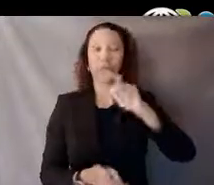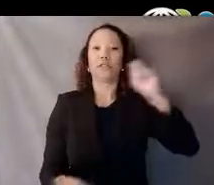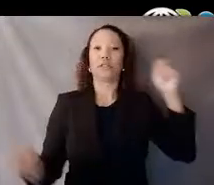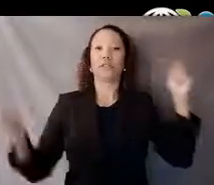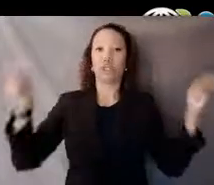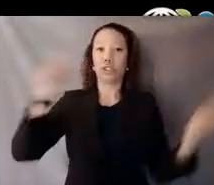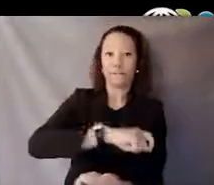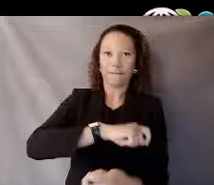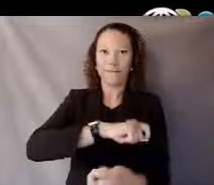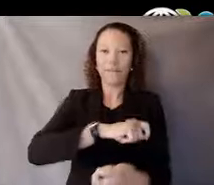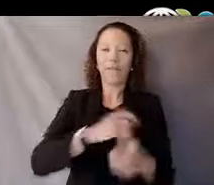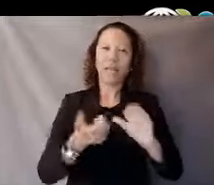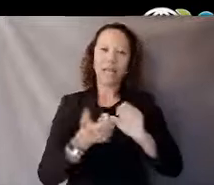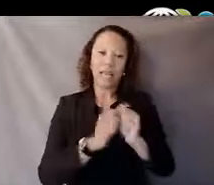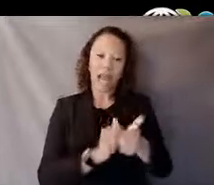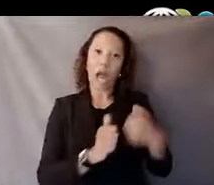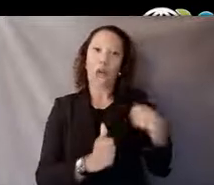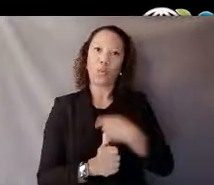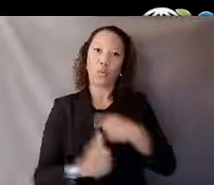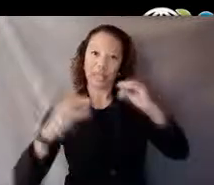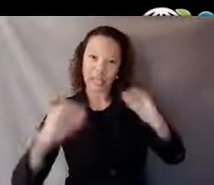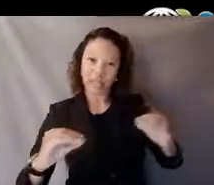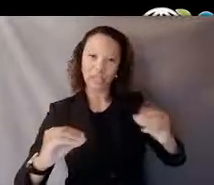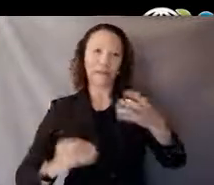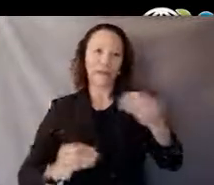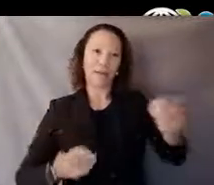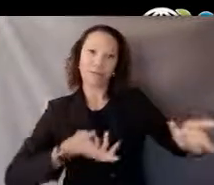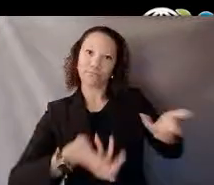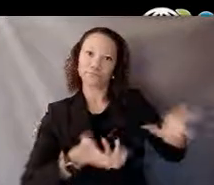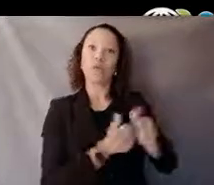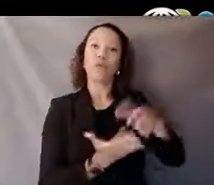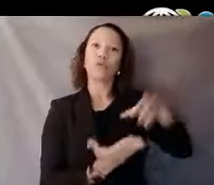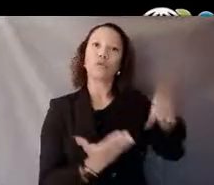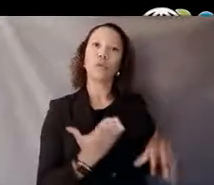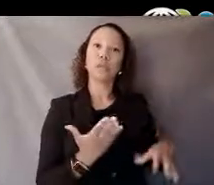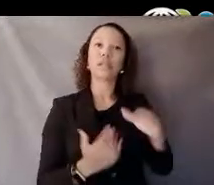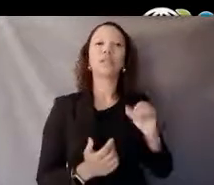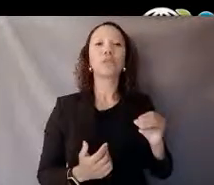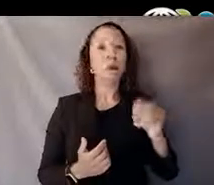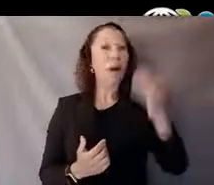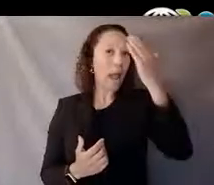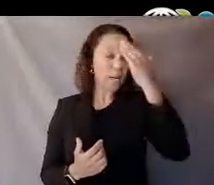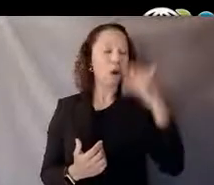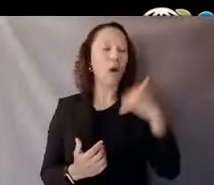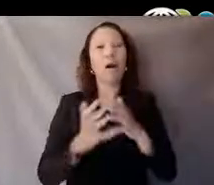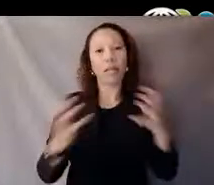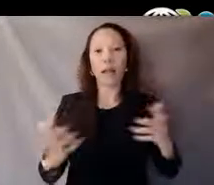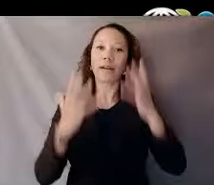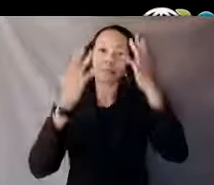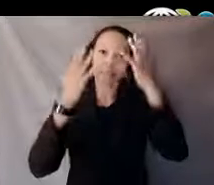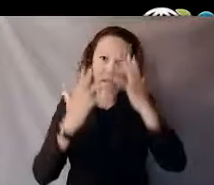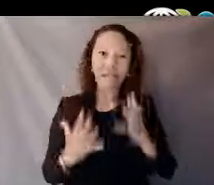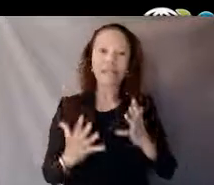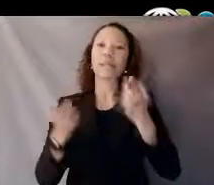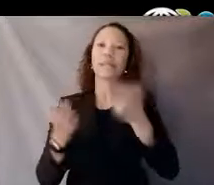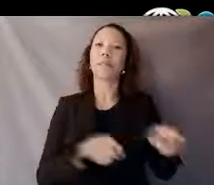in how it's conducted. So I know that there's a lot of sadness going on out there with deaths